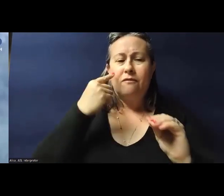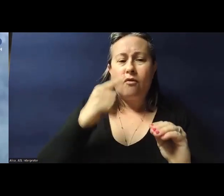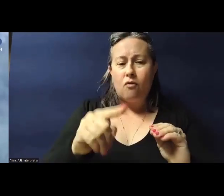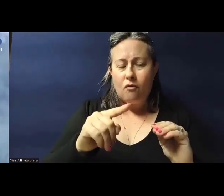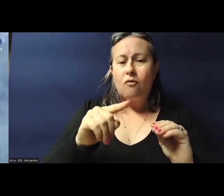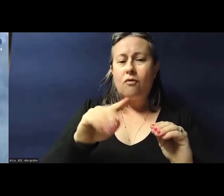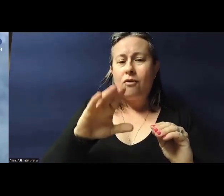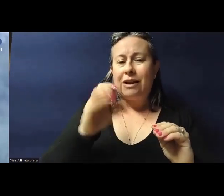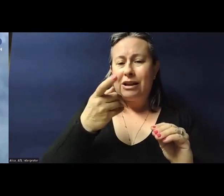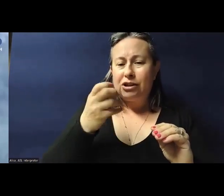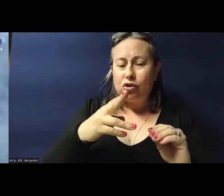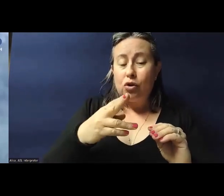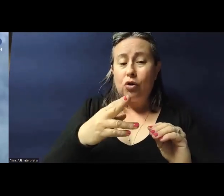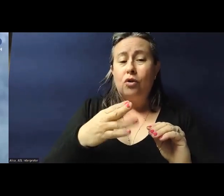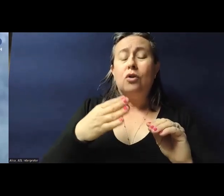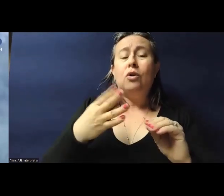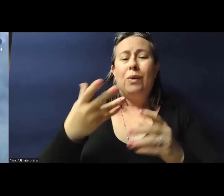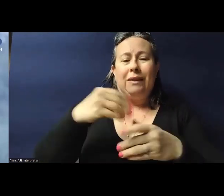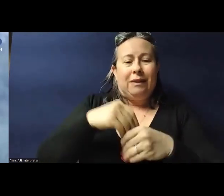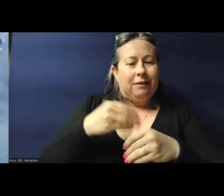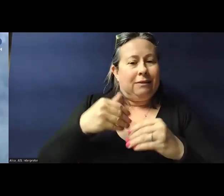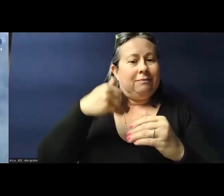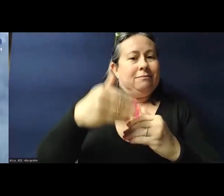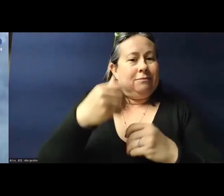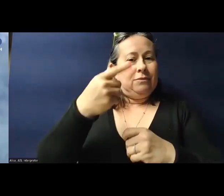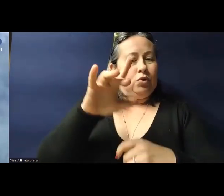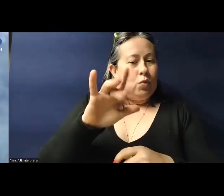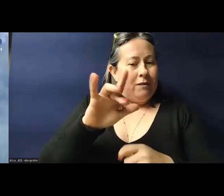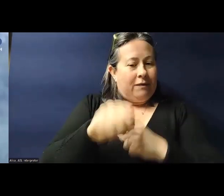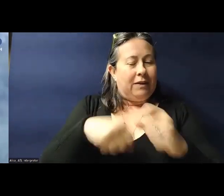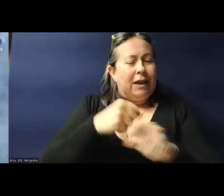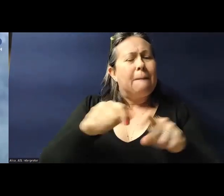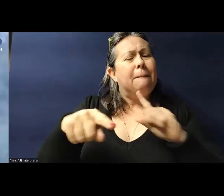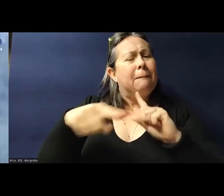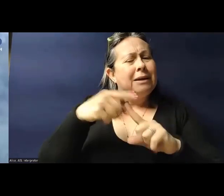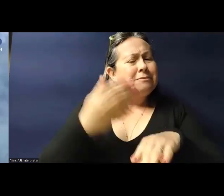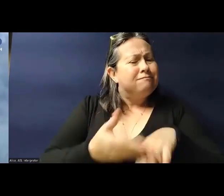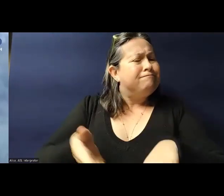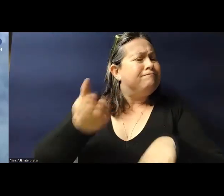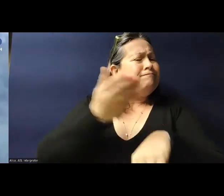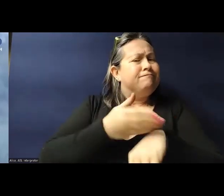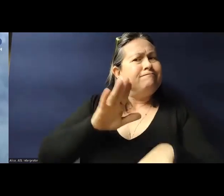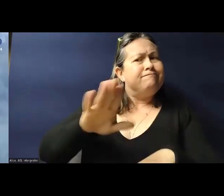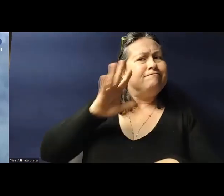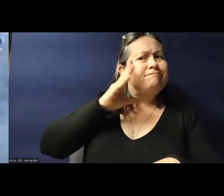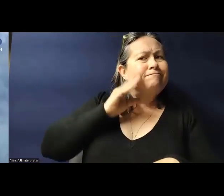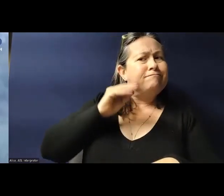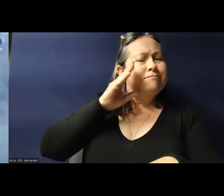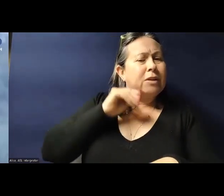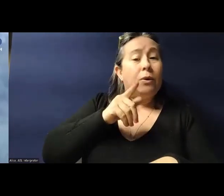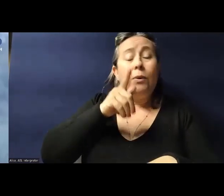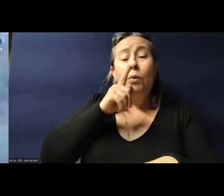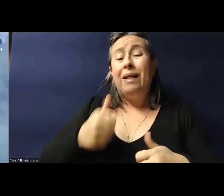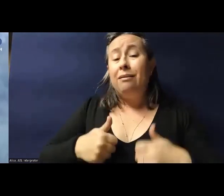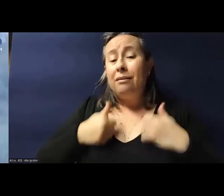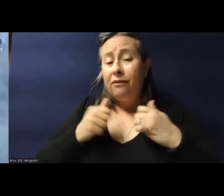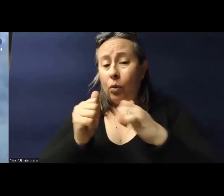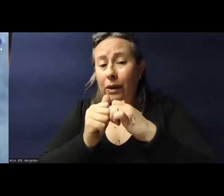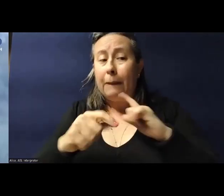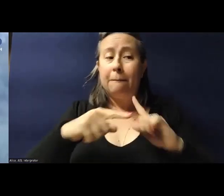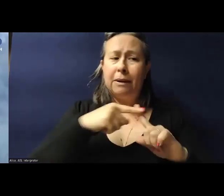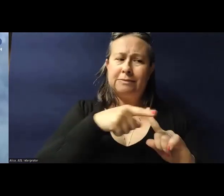next 25 years, and improve the experience of people and their families living with and surviving